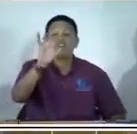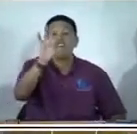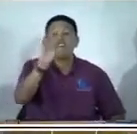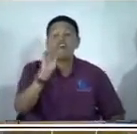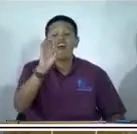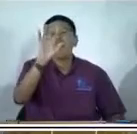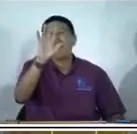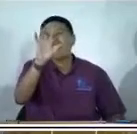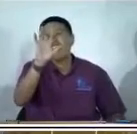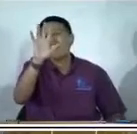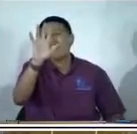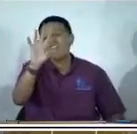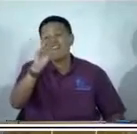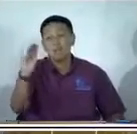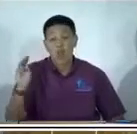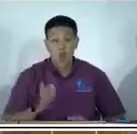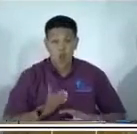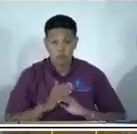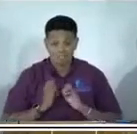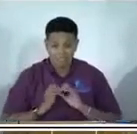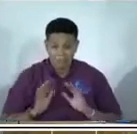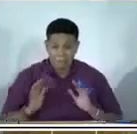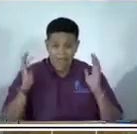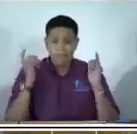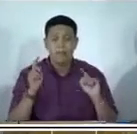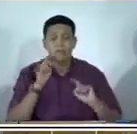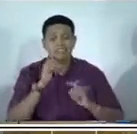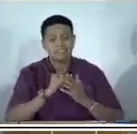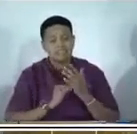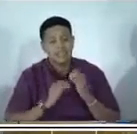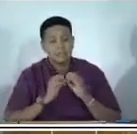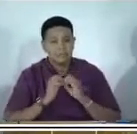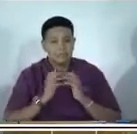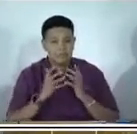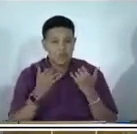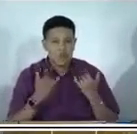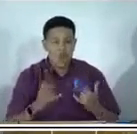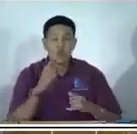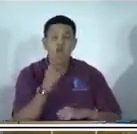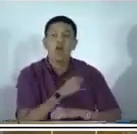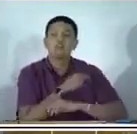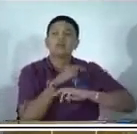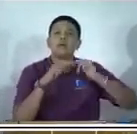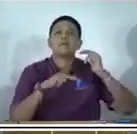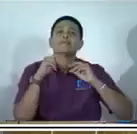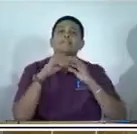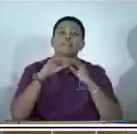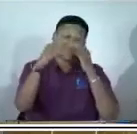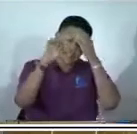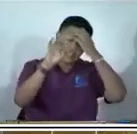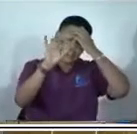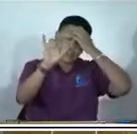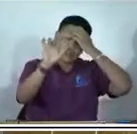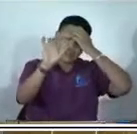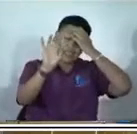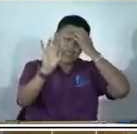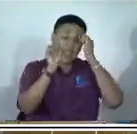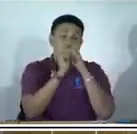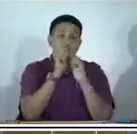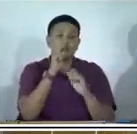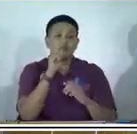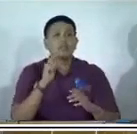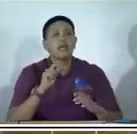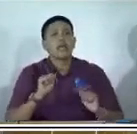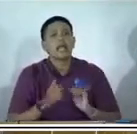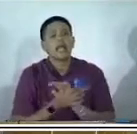$545 million upgrade, also in the design stage. The hospital was built in 1929 with an initial capacity